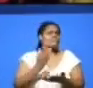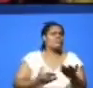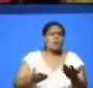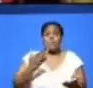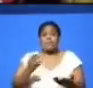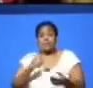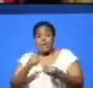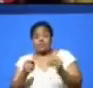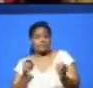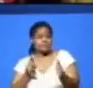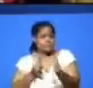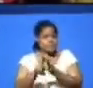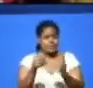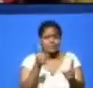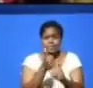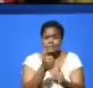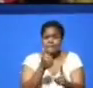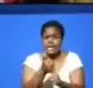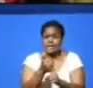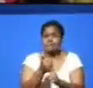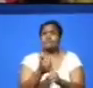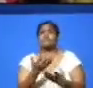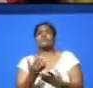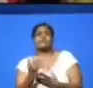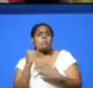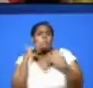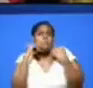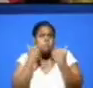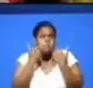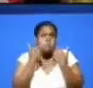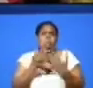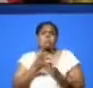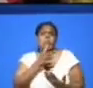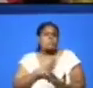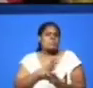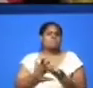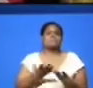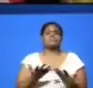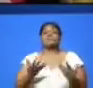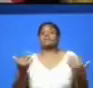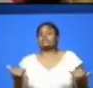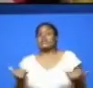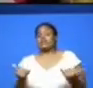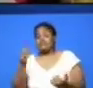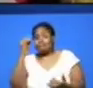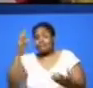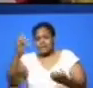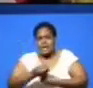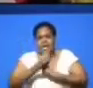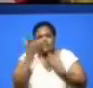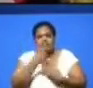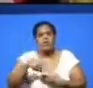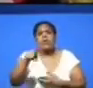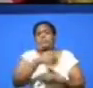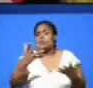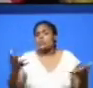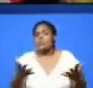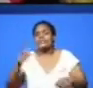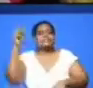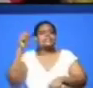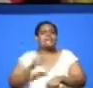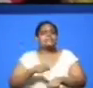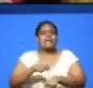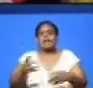this word. Some tonight are prostitutes, but the preacher comes by to tell you it's time